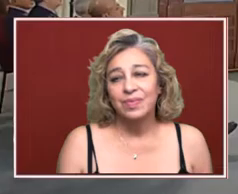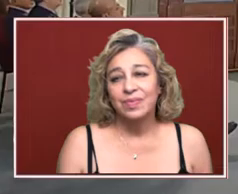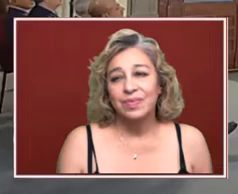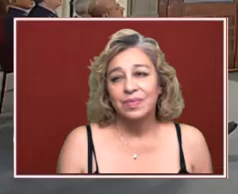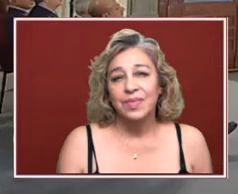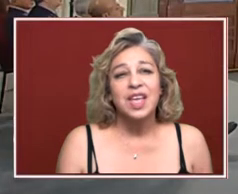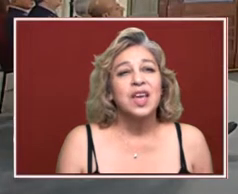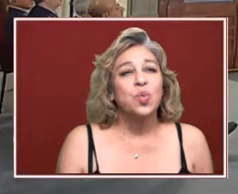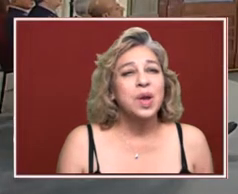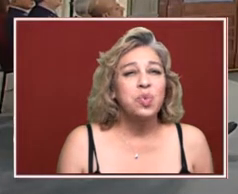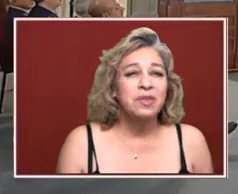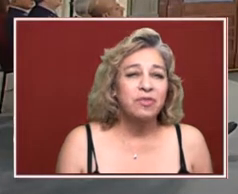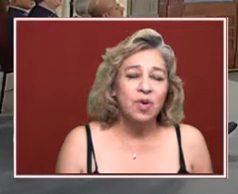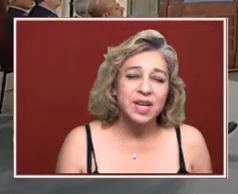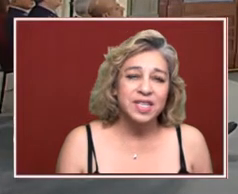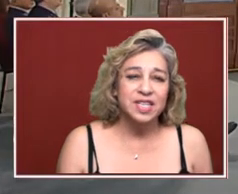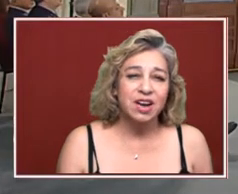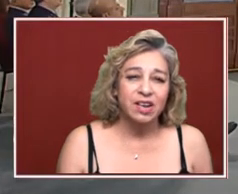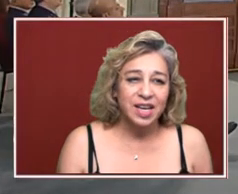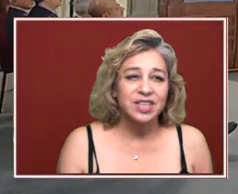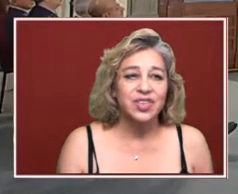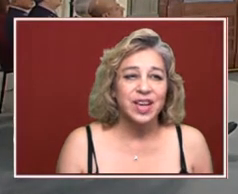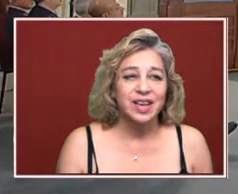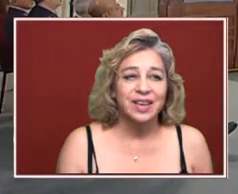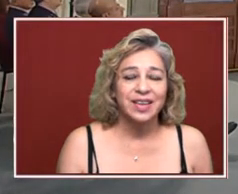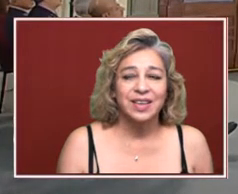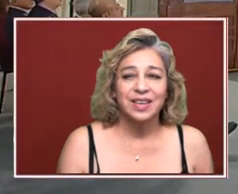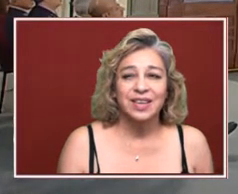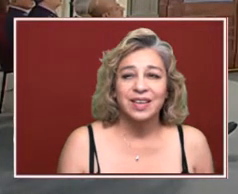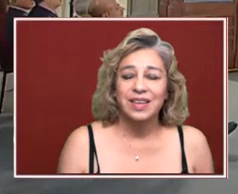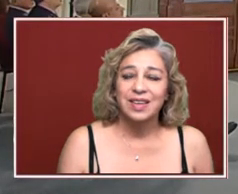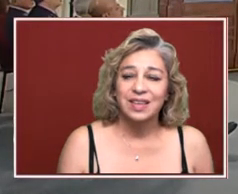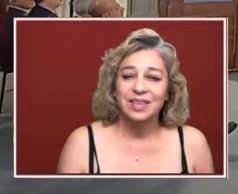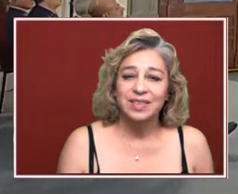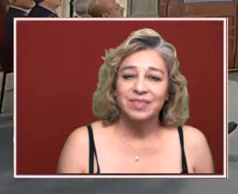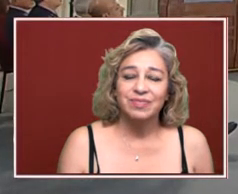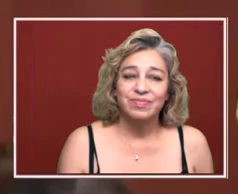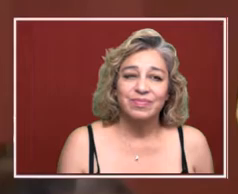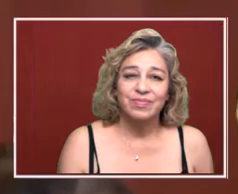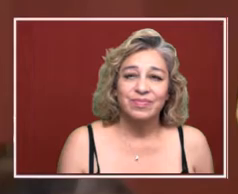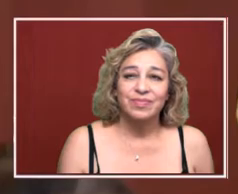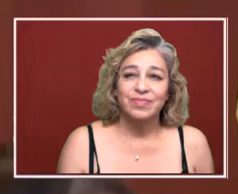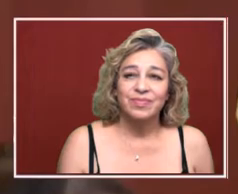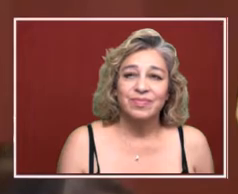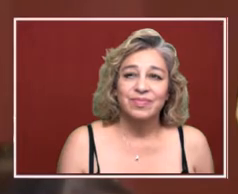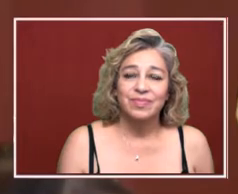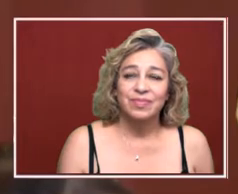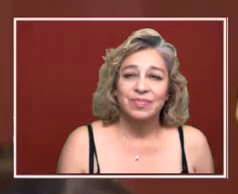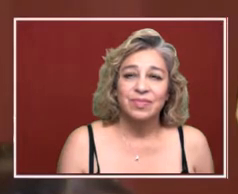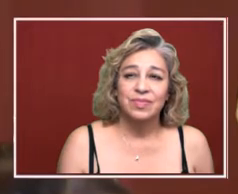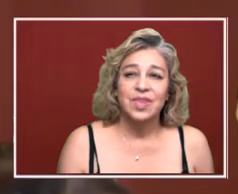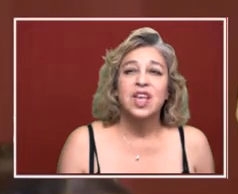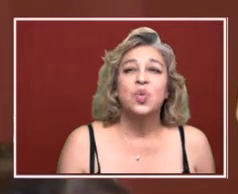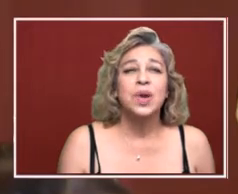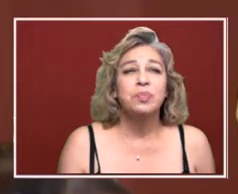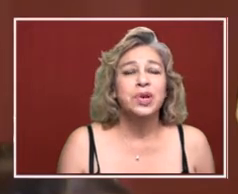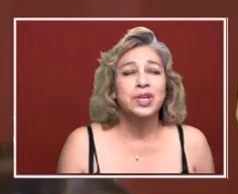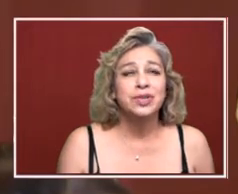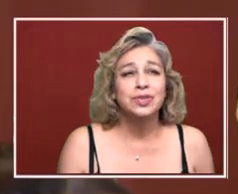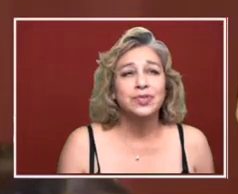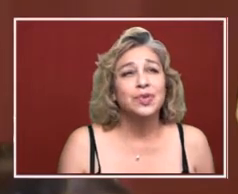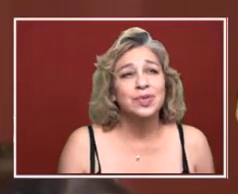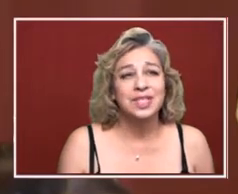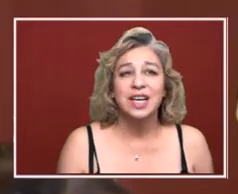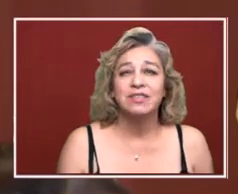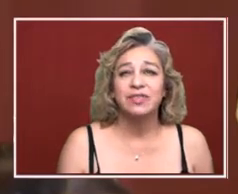nuestro país. We reforest our country. Se producen alimentos. We